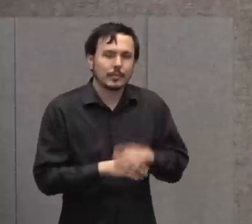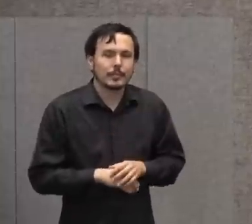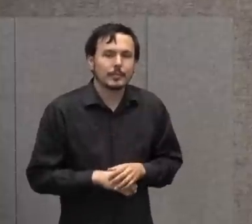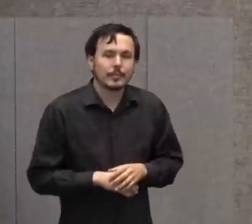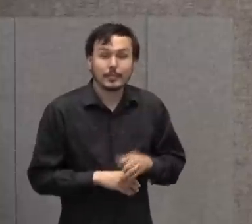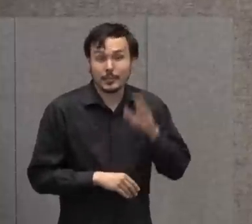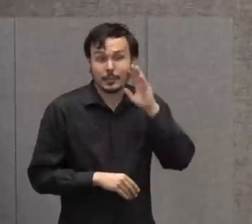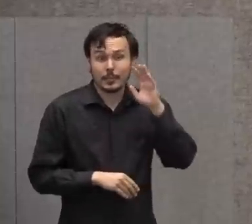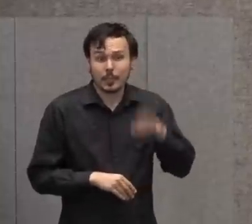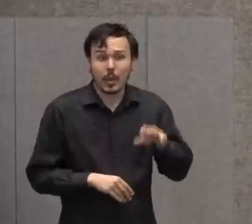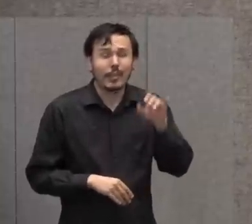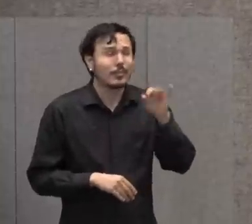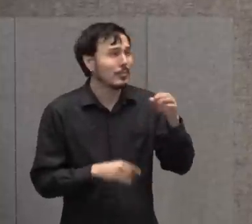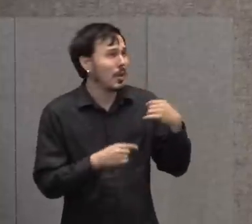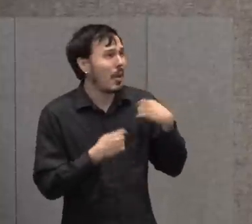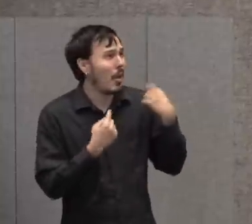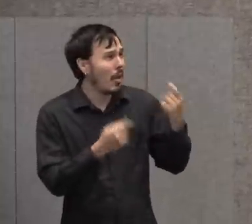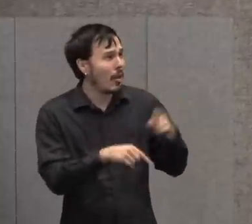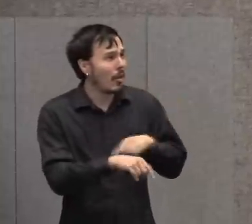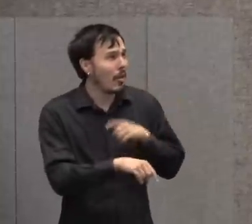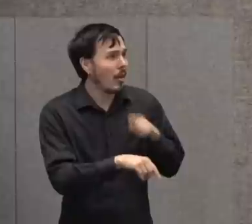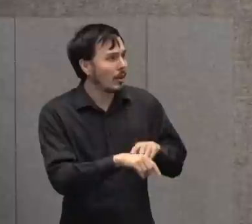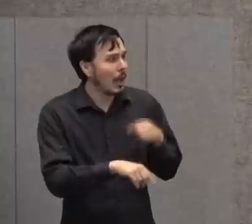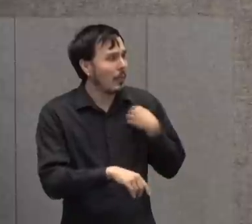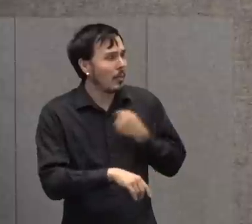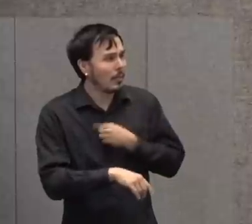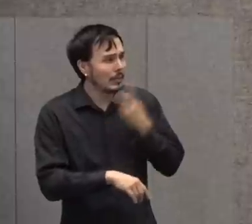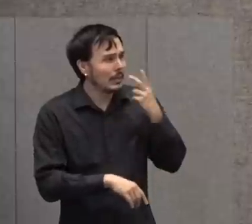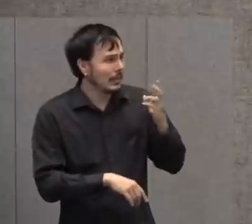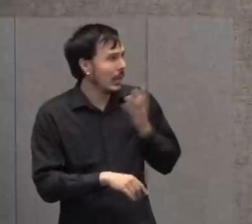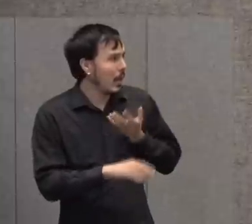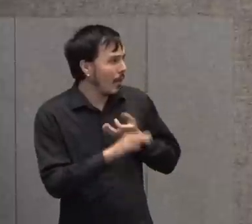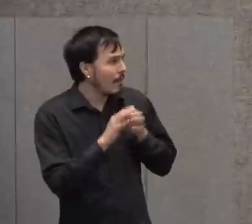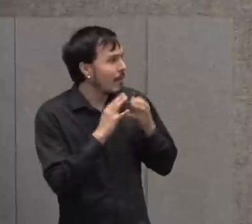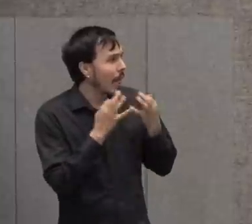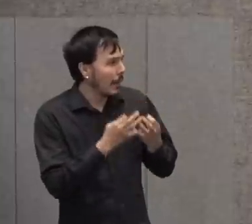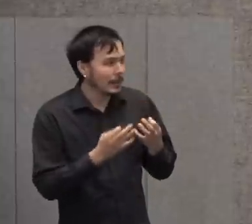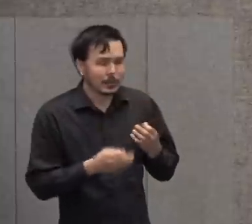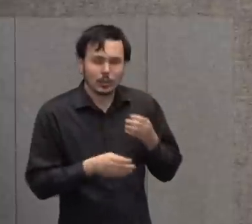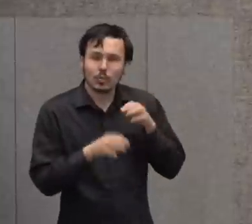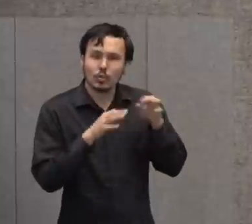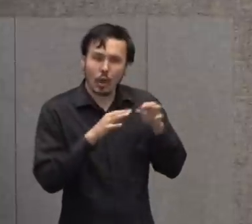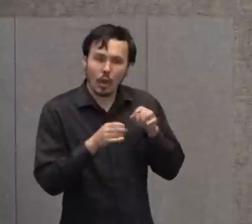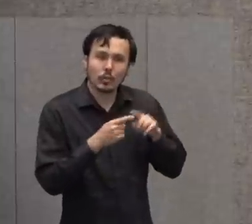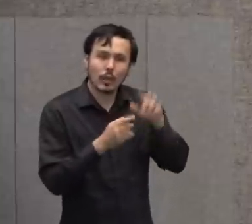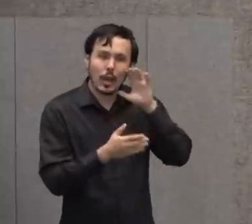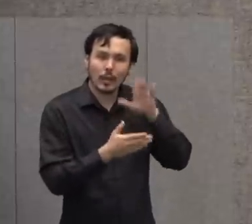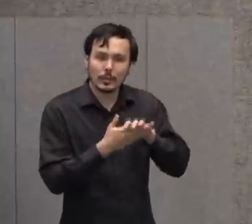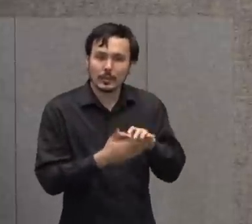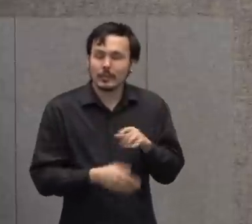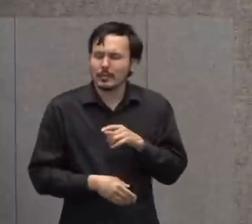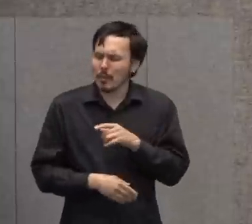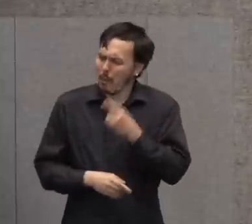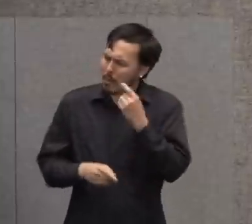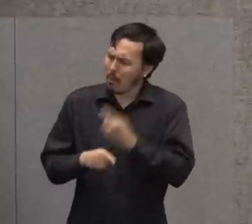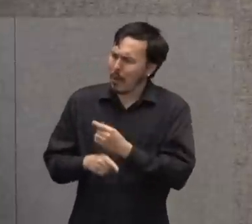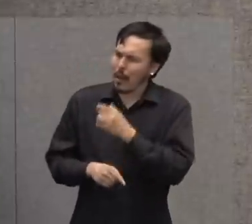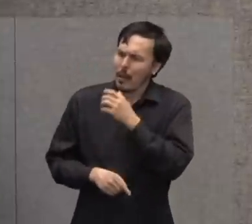You know, it's been a long time since we've seen the family, she said to her husband. You're right, answered Mr. Comfort.